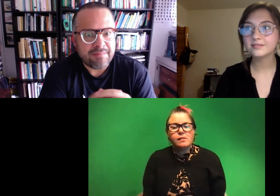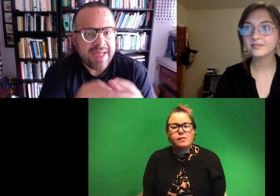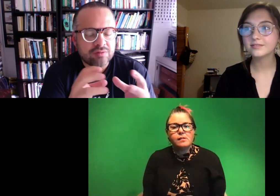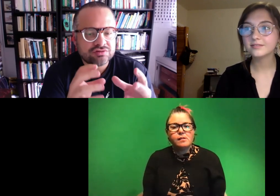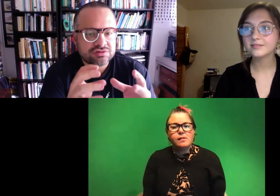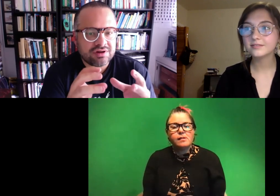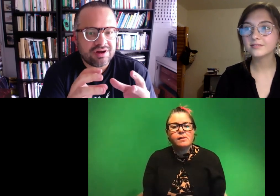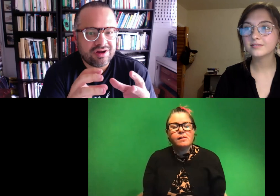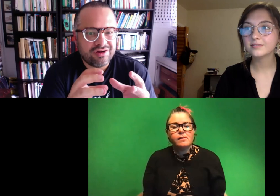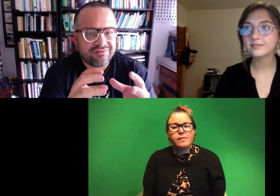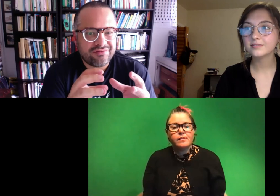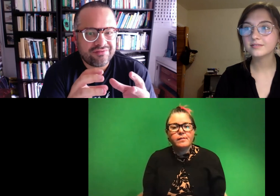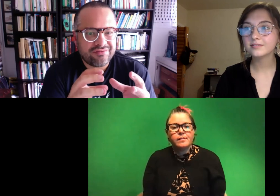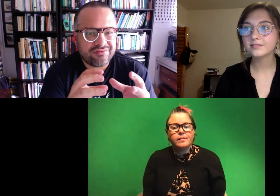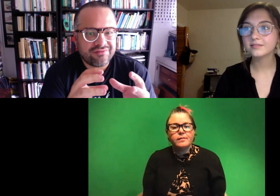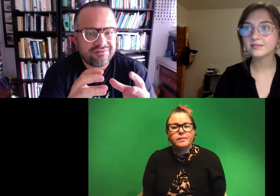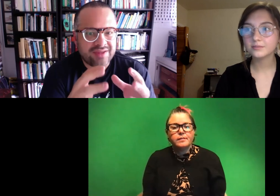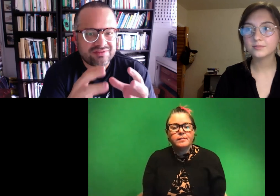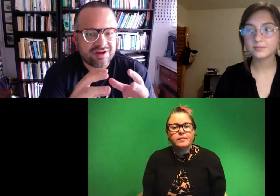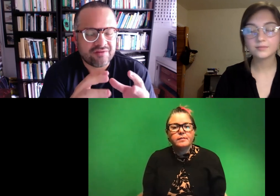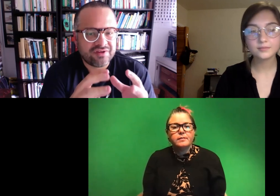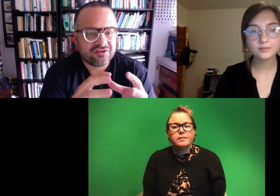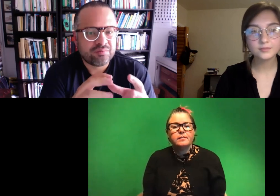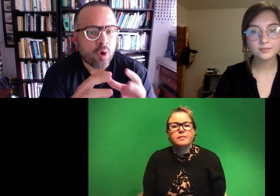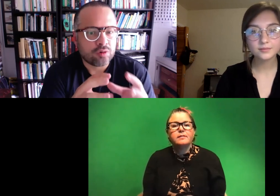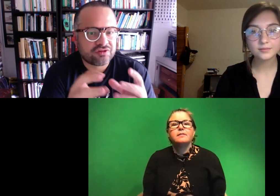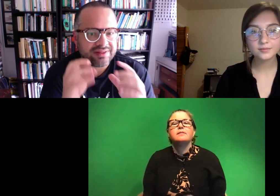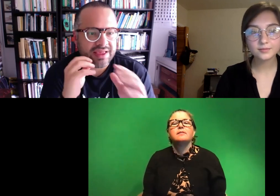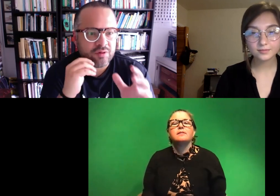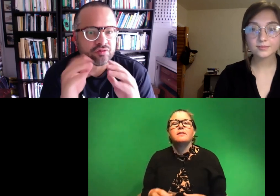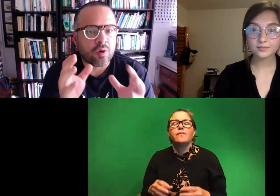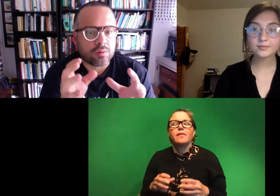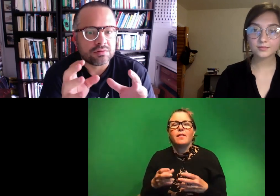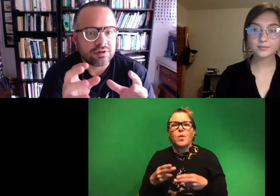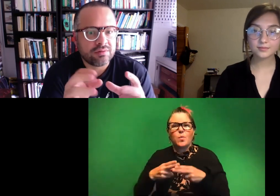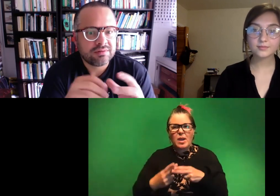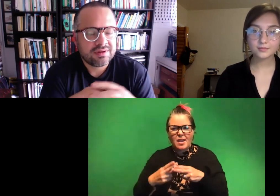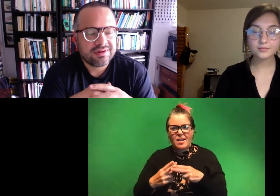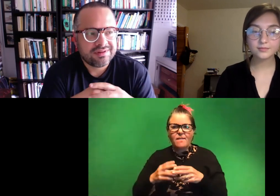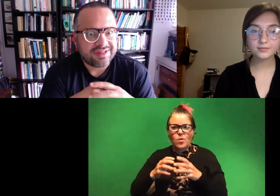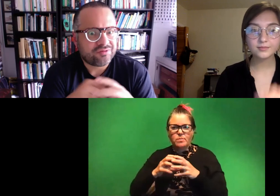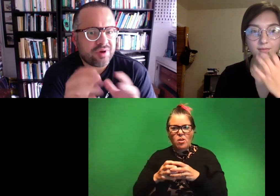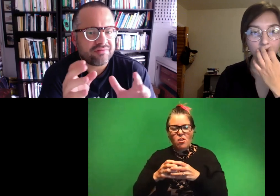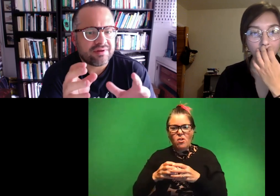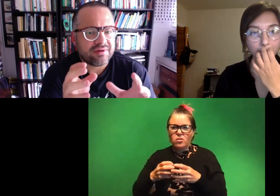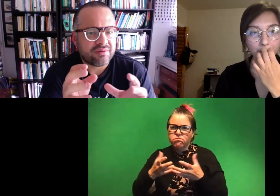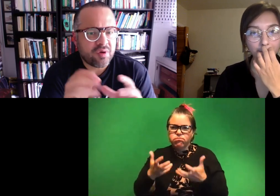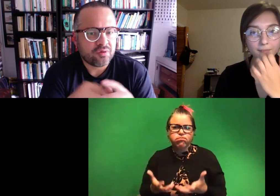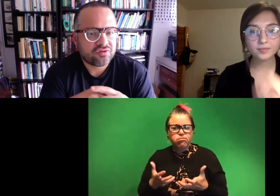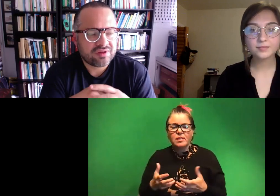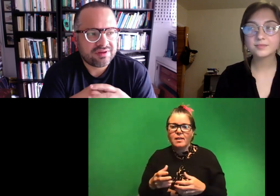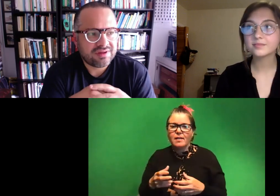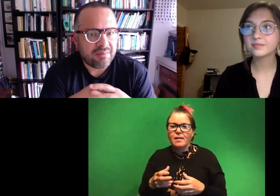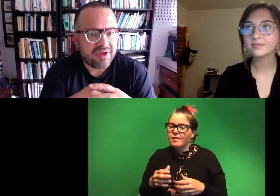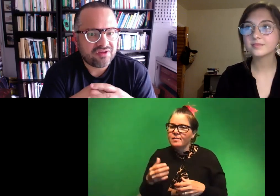the amount of weight of these balls that they could roll. No, that's one of the